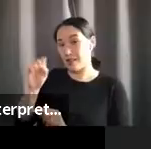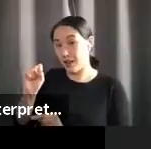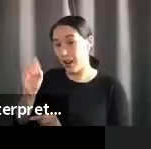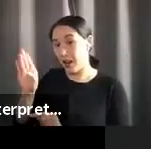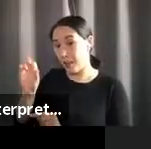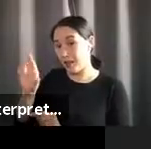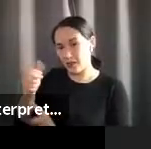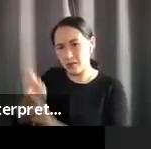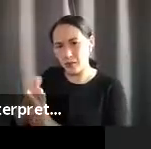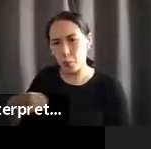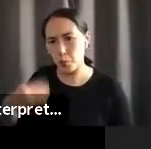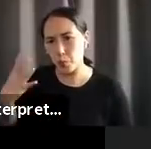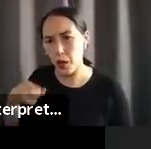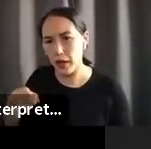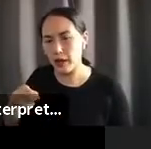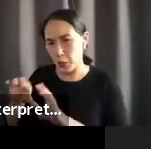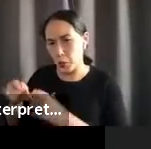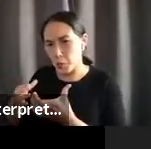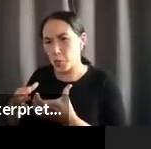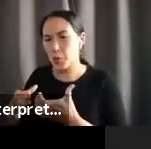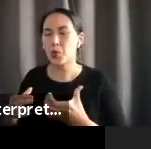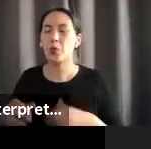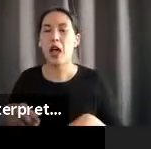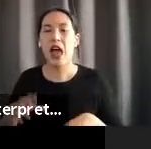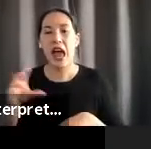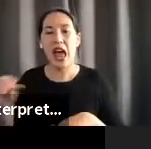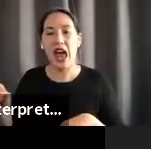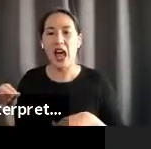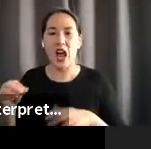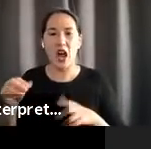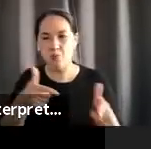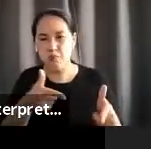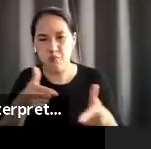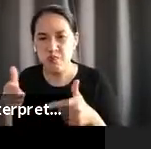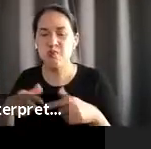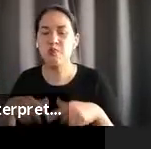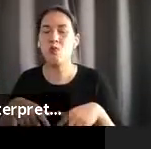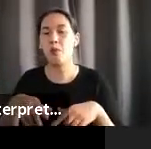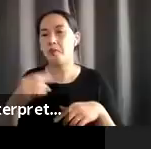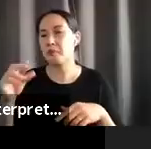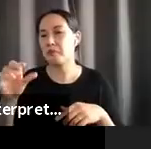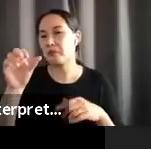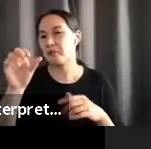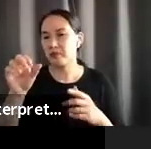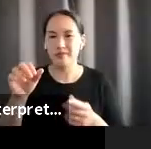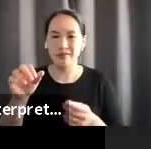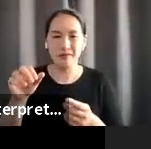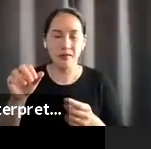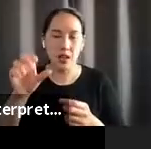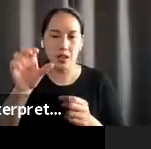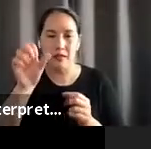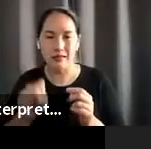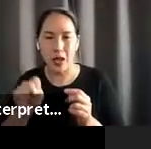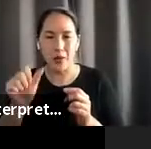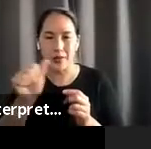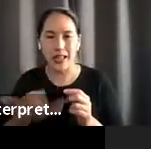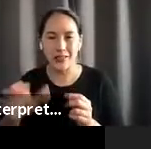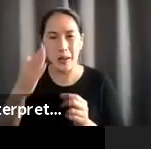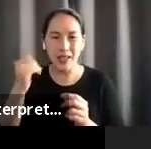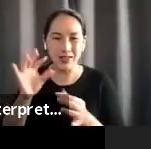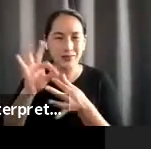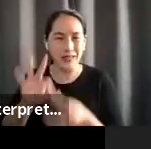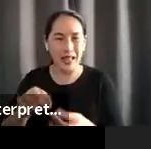and playing up on the bindi, right? That's why it was called the Dockbusters, the red bindi. And they